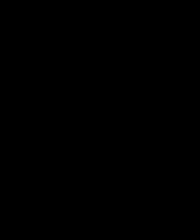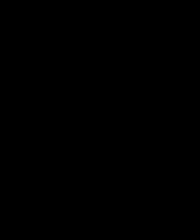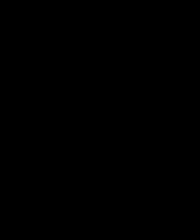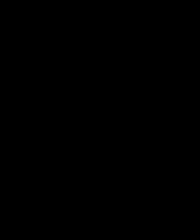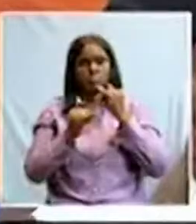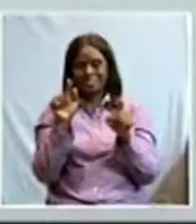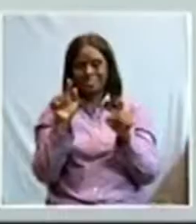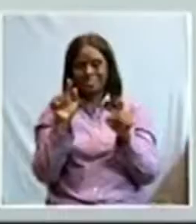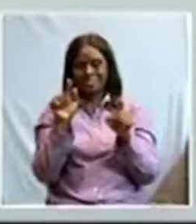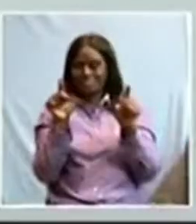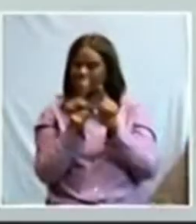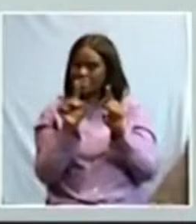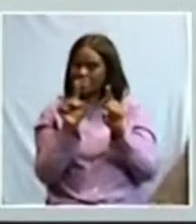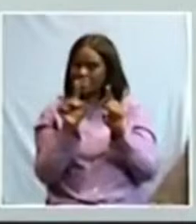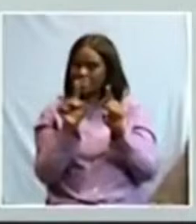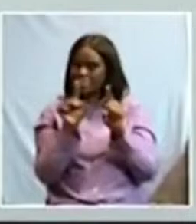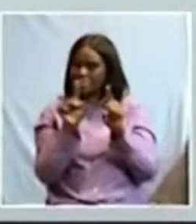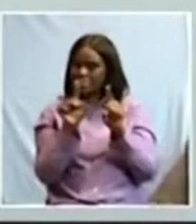Some